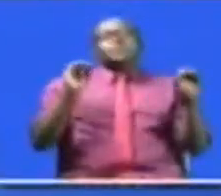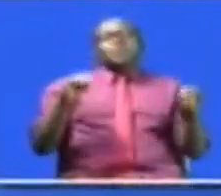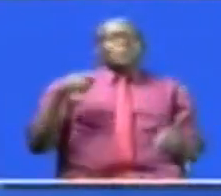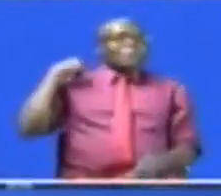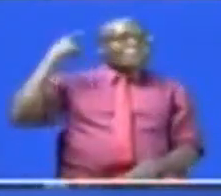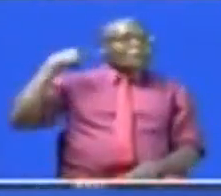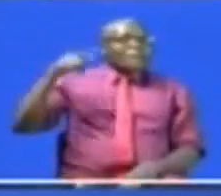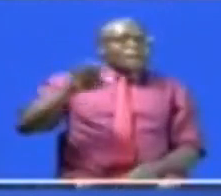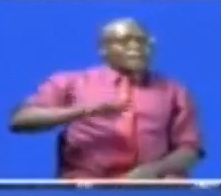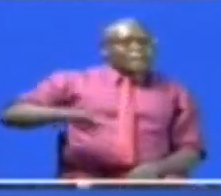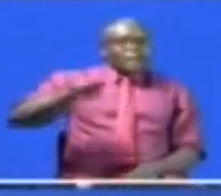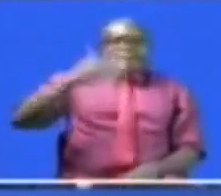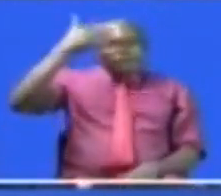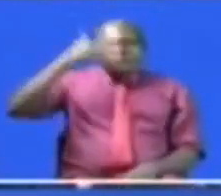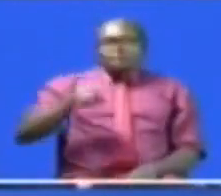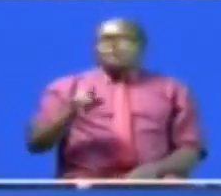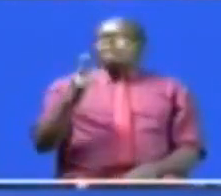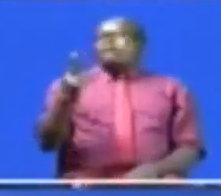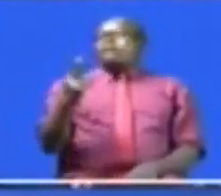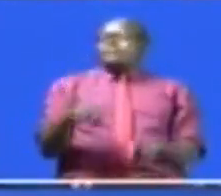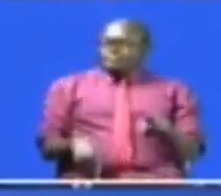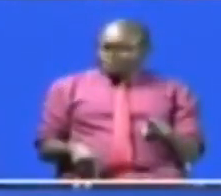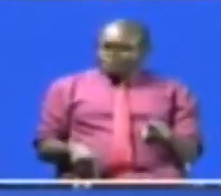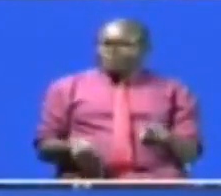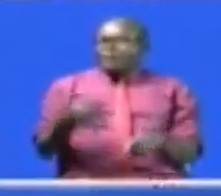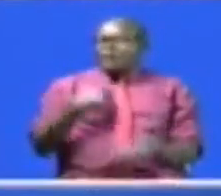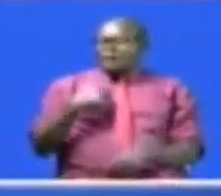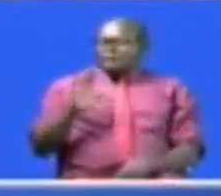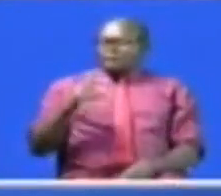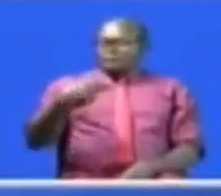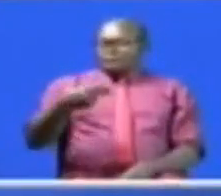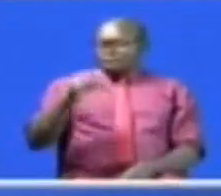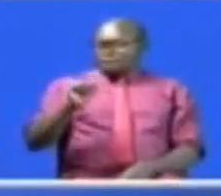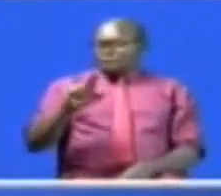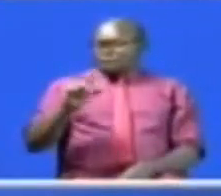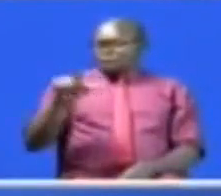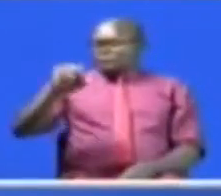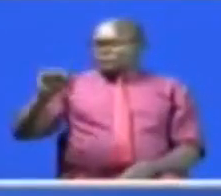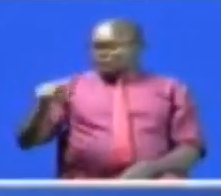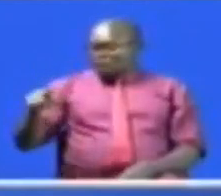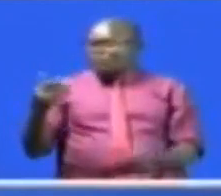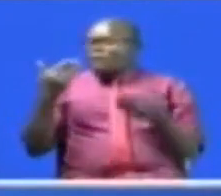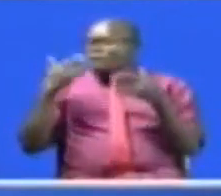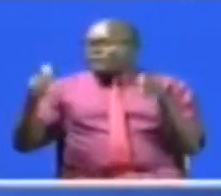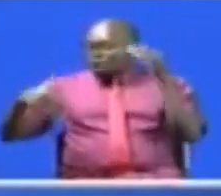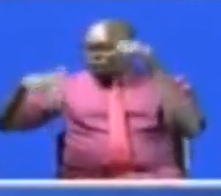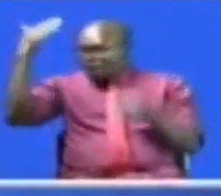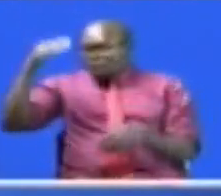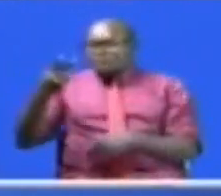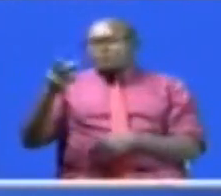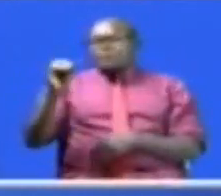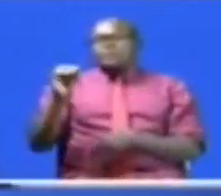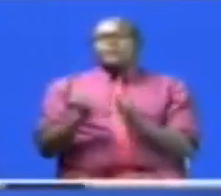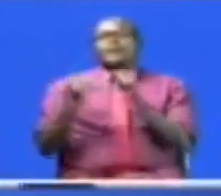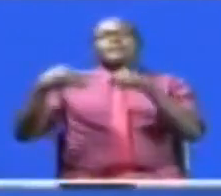In Mathare Area 4, one of the informal neighborhoods in Nairobi, lives Charles Abur. He graduated in 2018